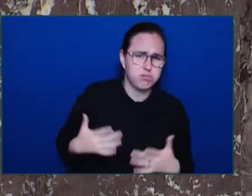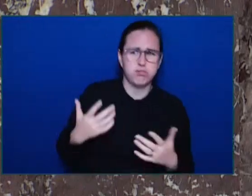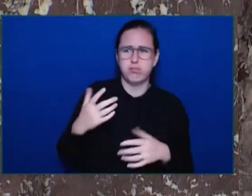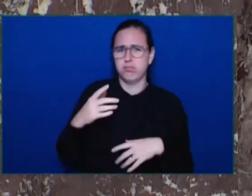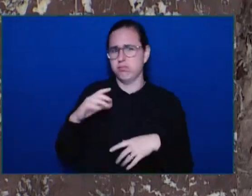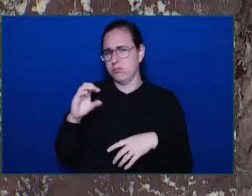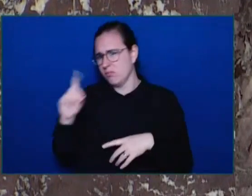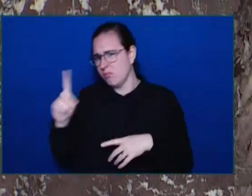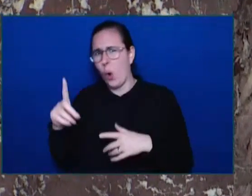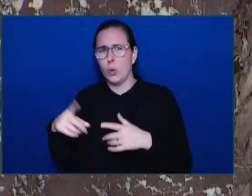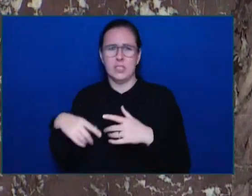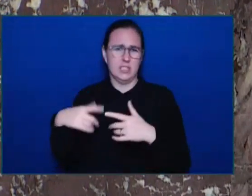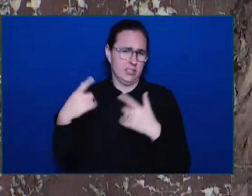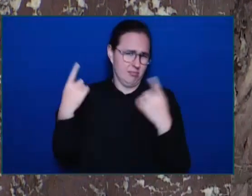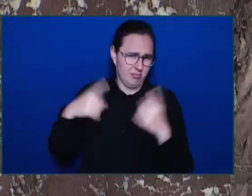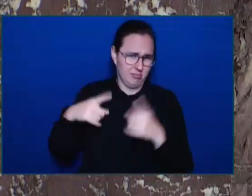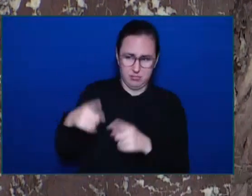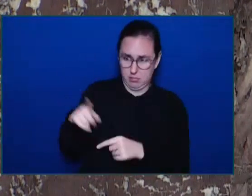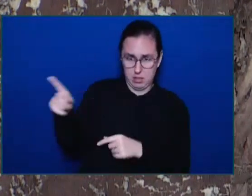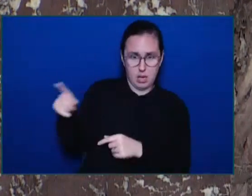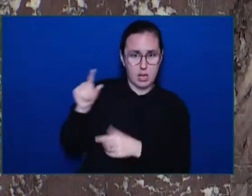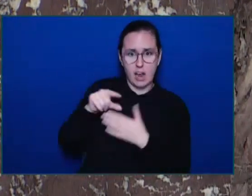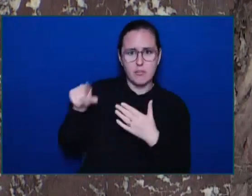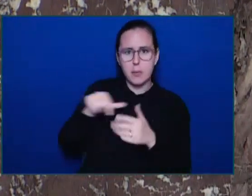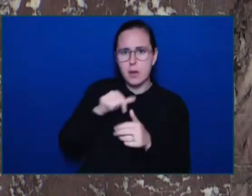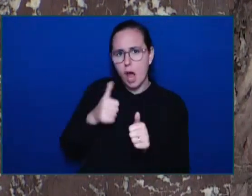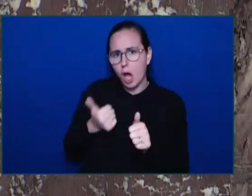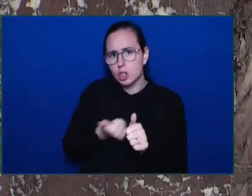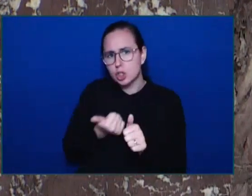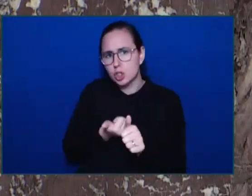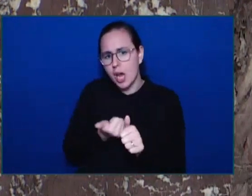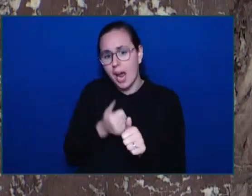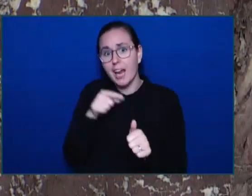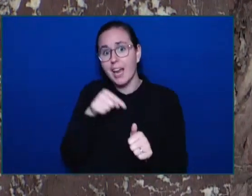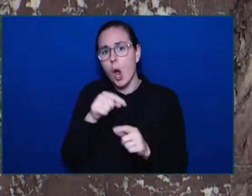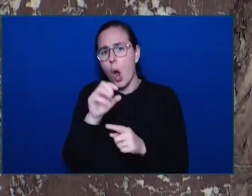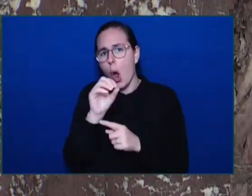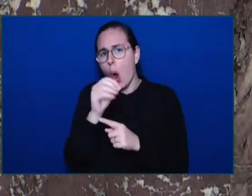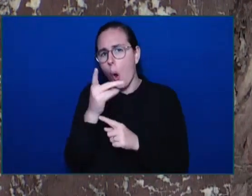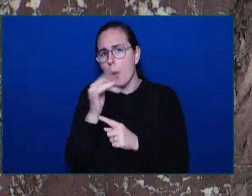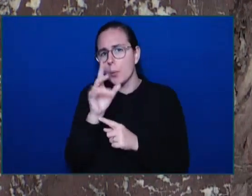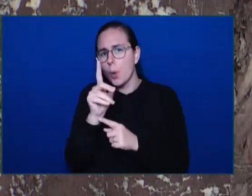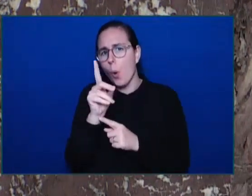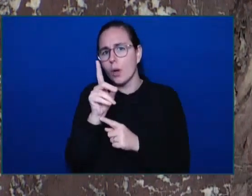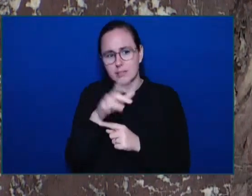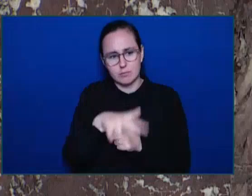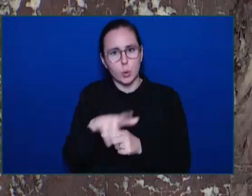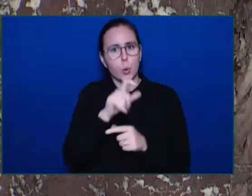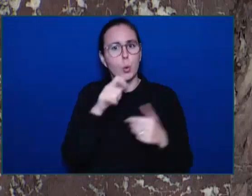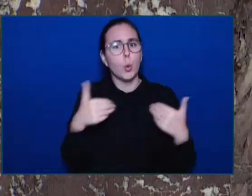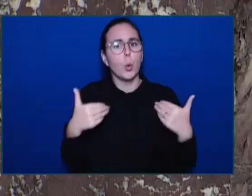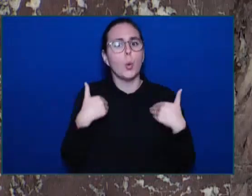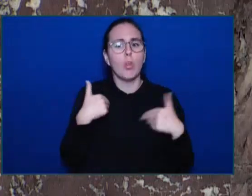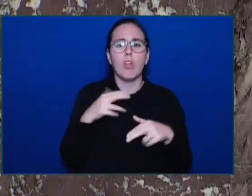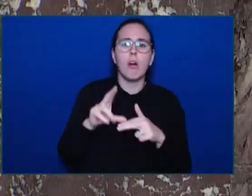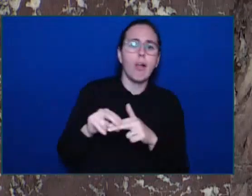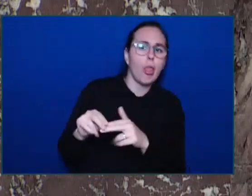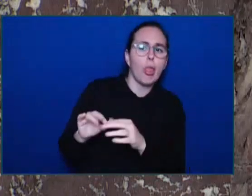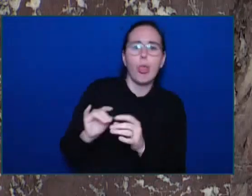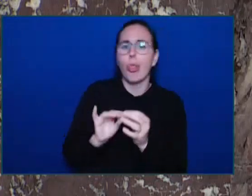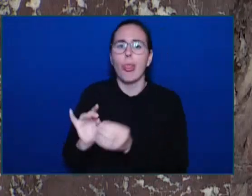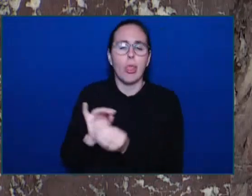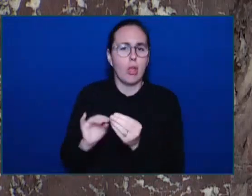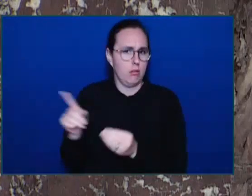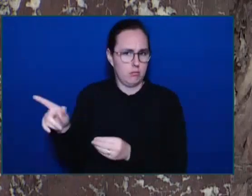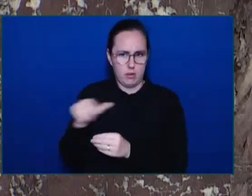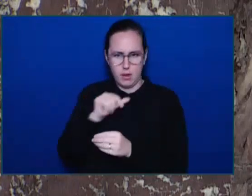opioid use disorder among youths and the general population, resulting from their policy of prescribed and diverted prescription opioids. The